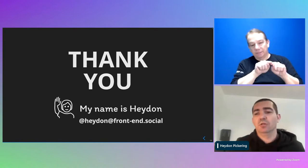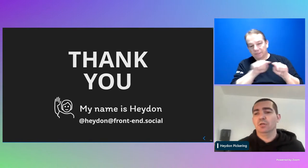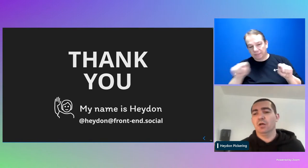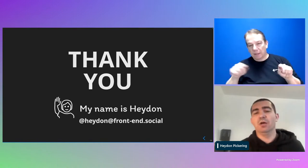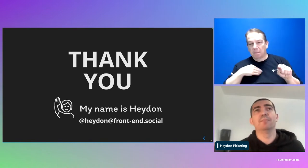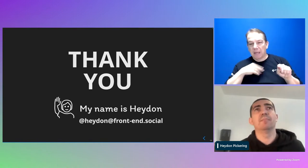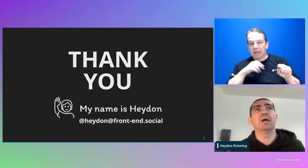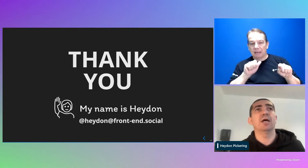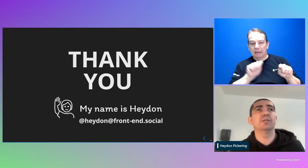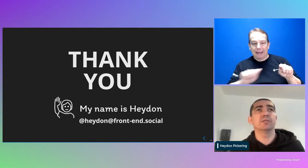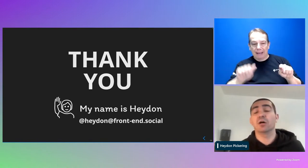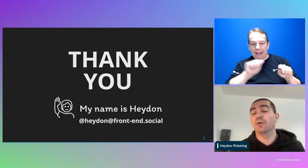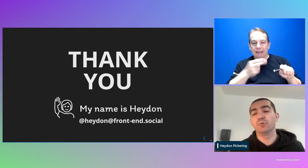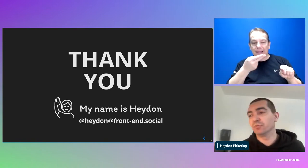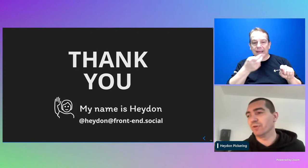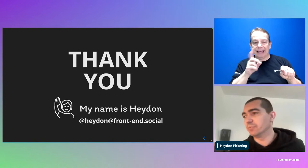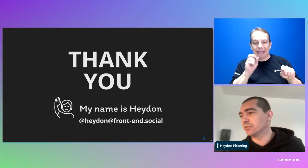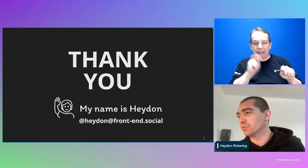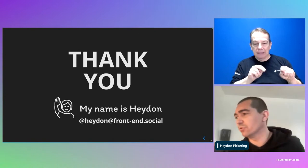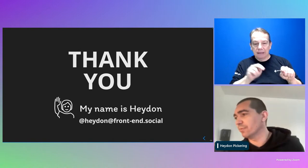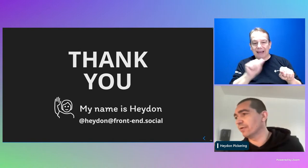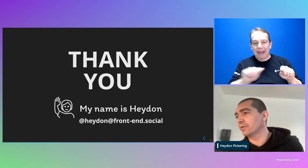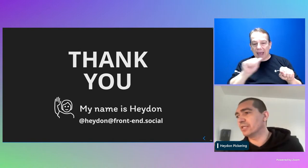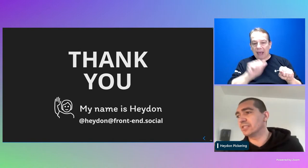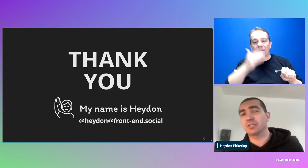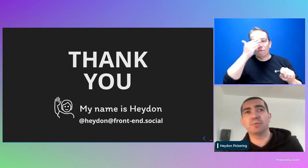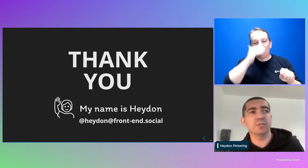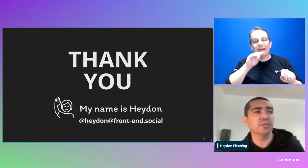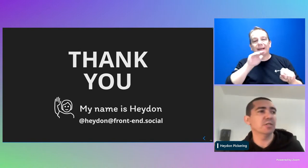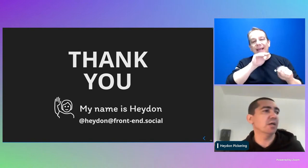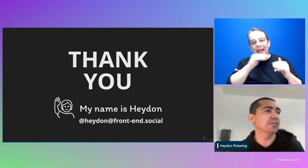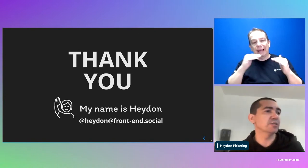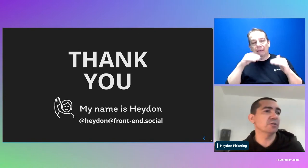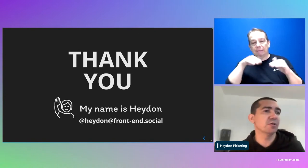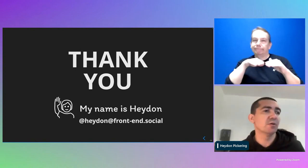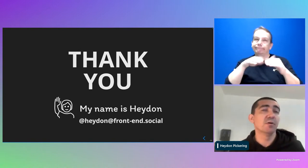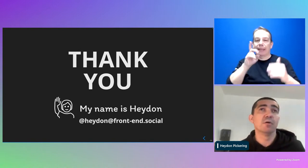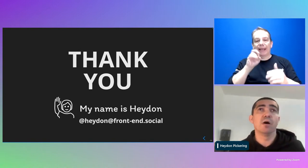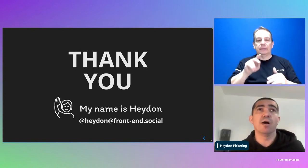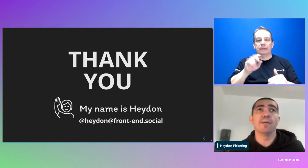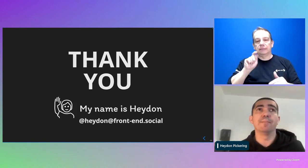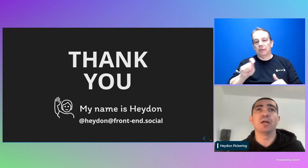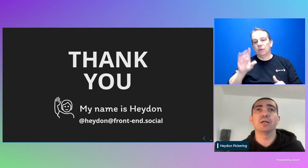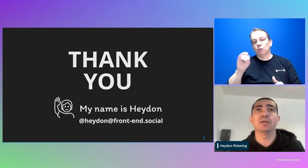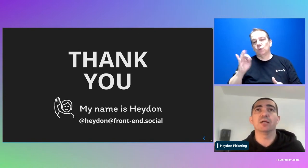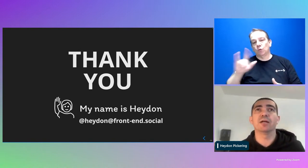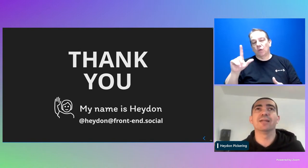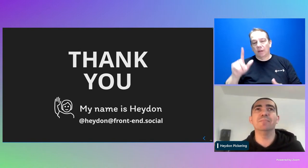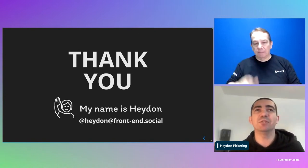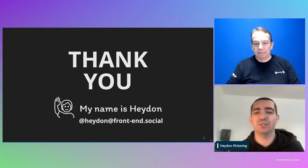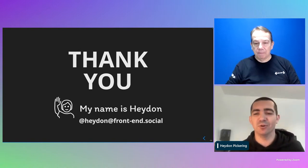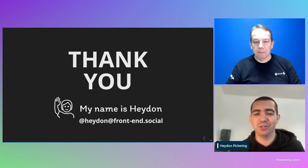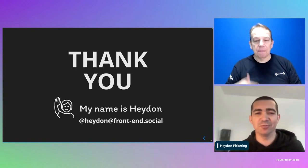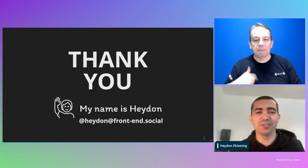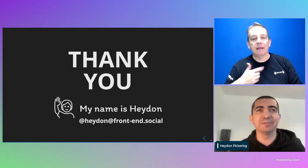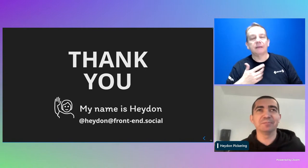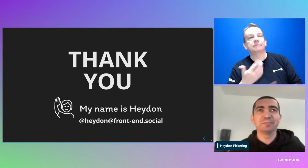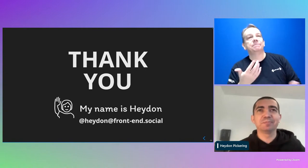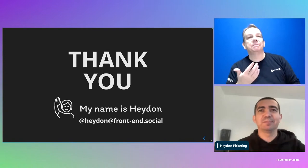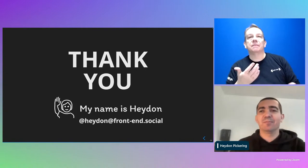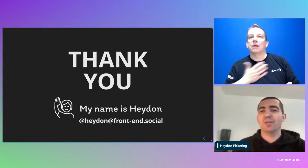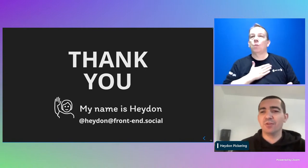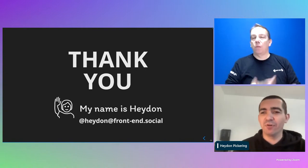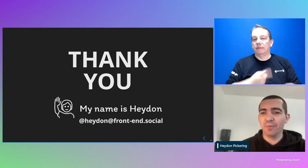front-end.social. And I'm always available to talk about accessibility and my limited knowledge of